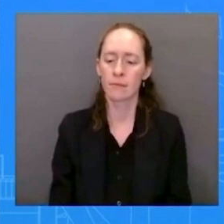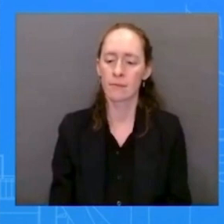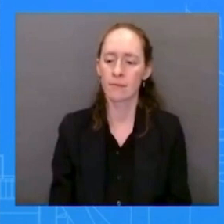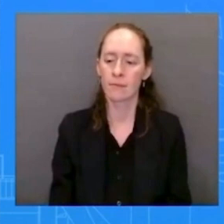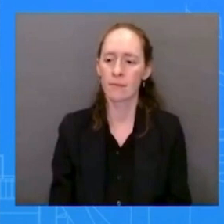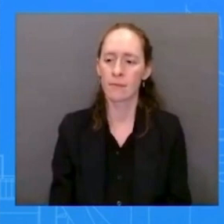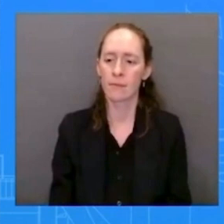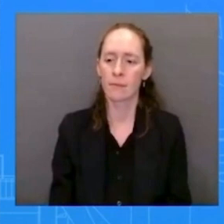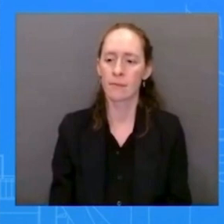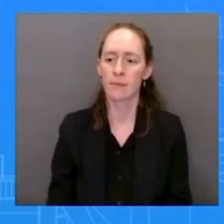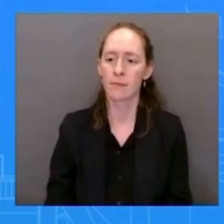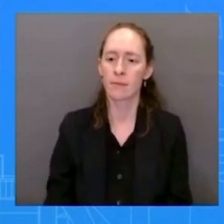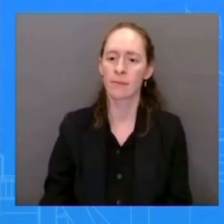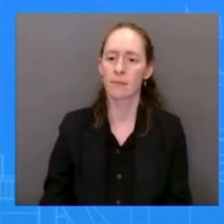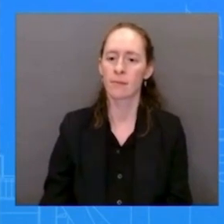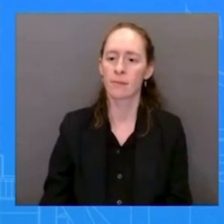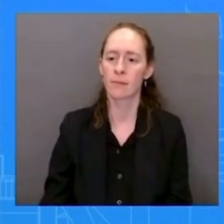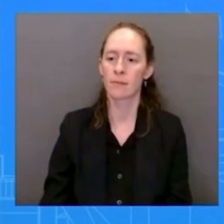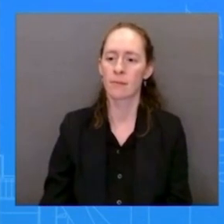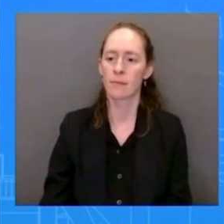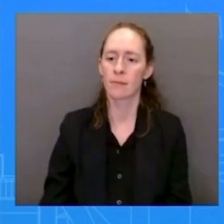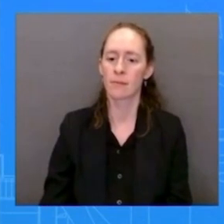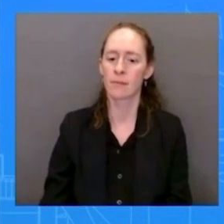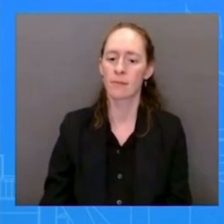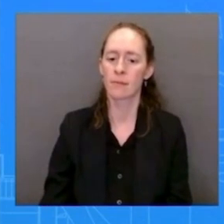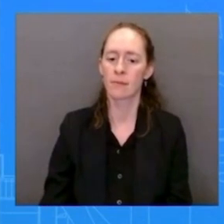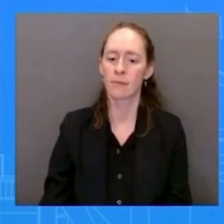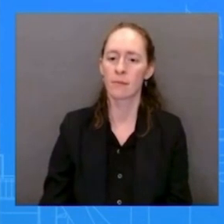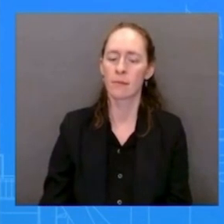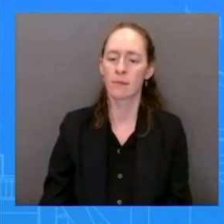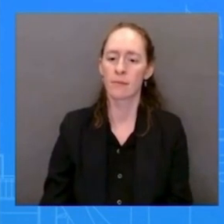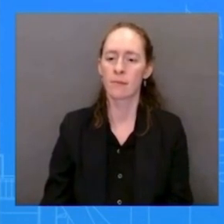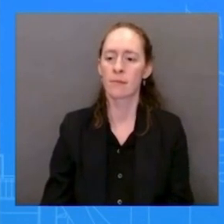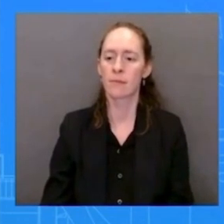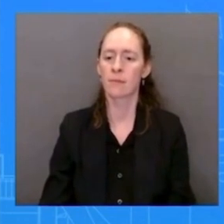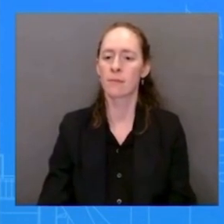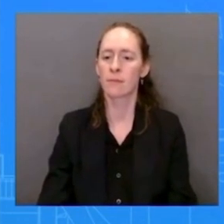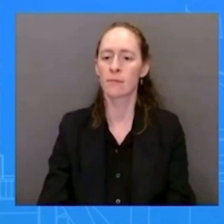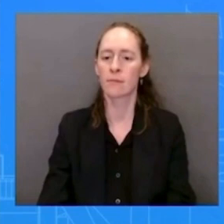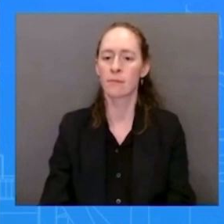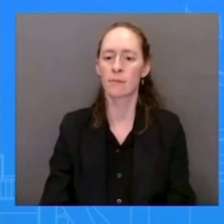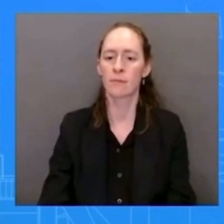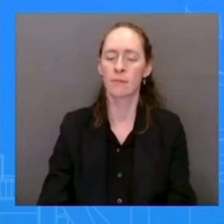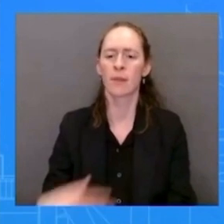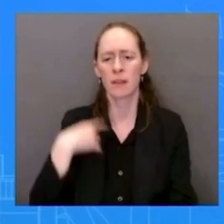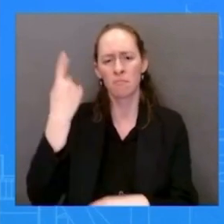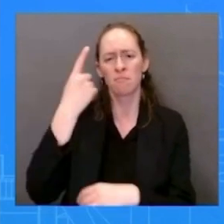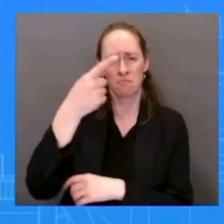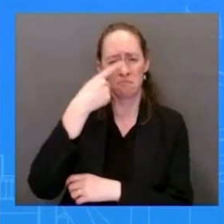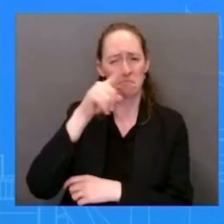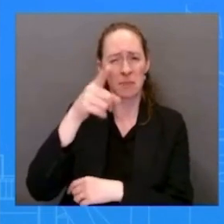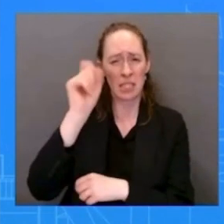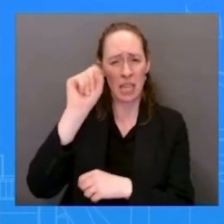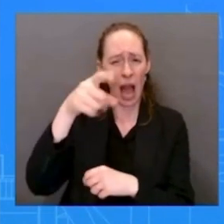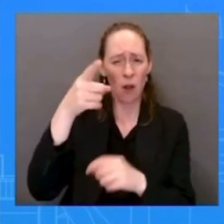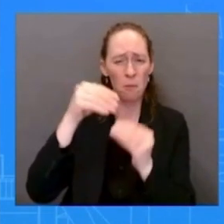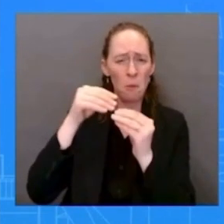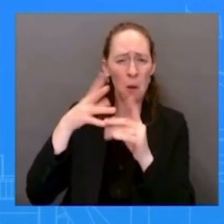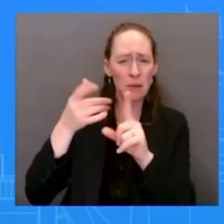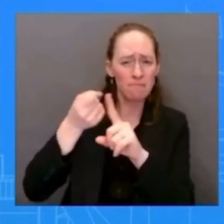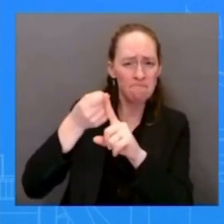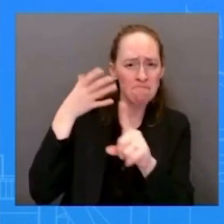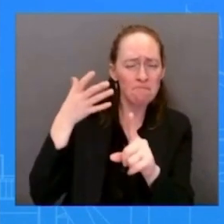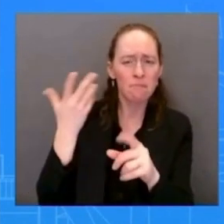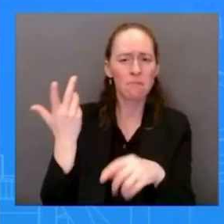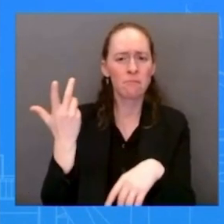if you could give us some details about the negotiations behind the scenes with the Europeans. You want me to talk behind the scenes at the podium? Yeah, a